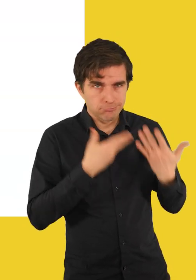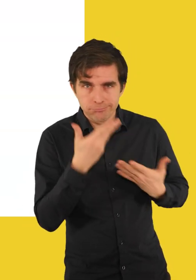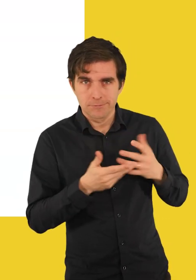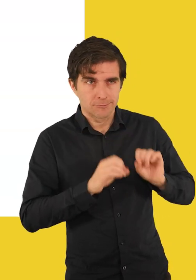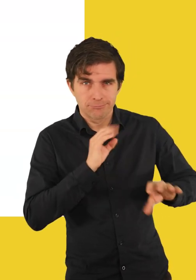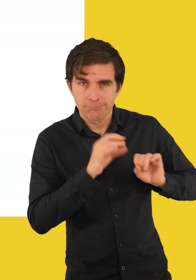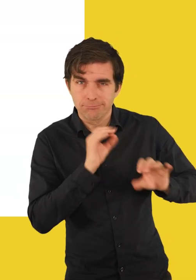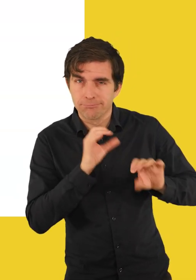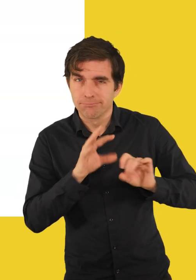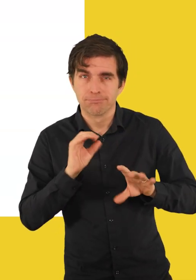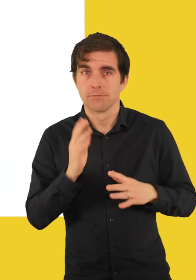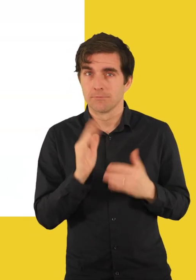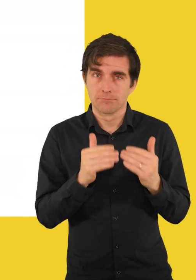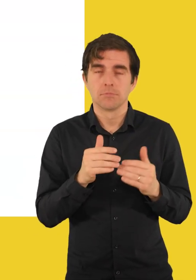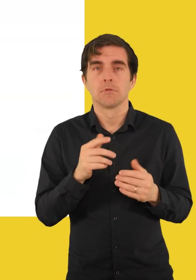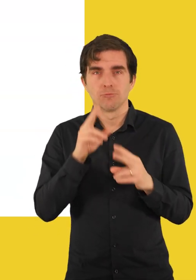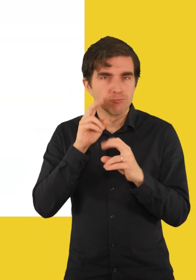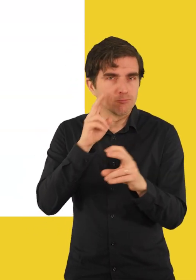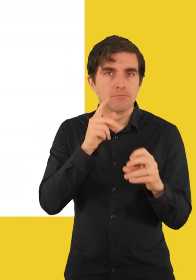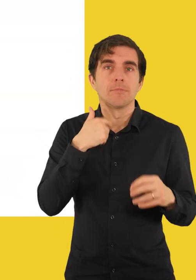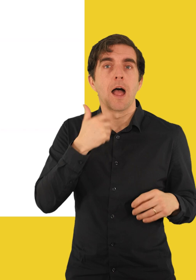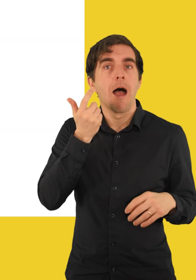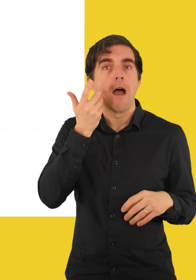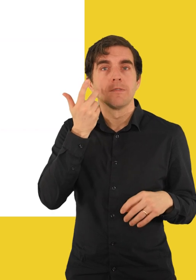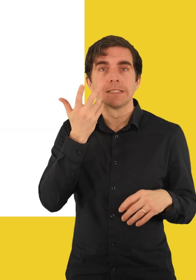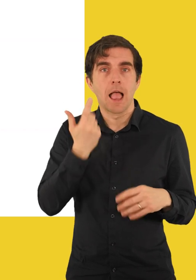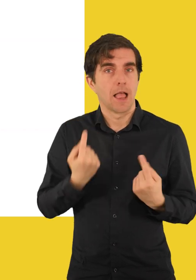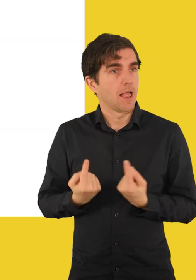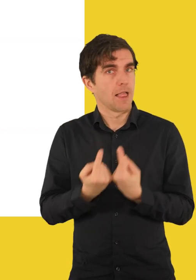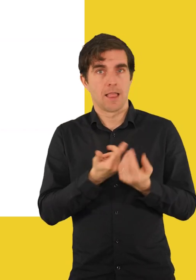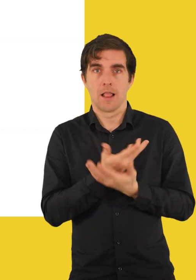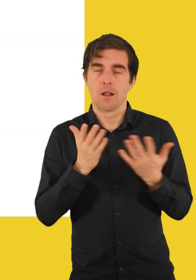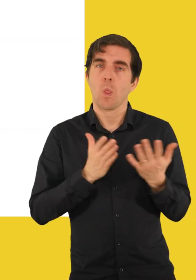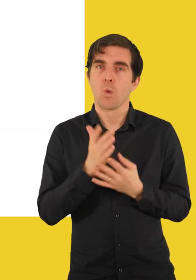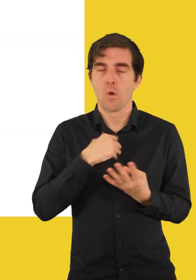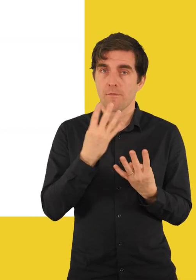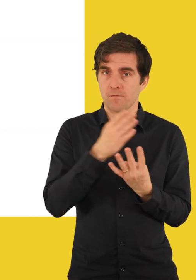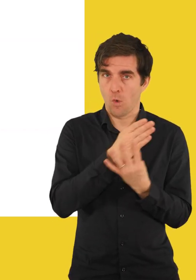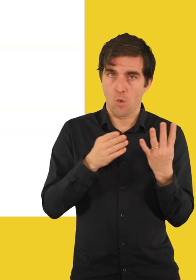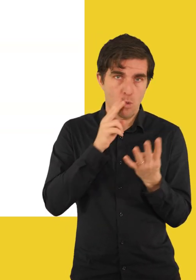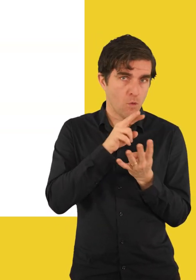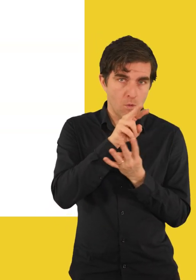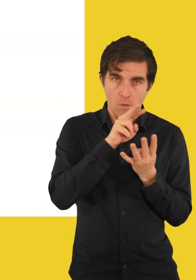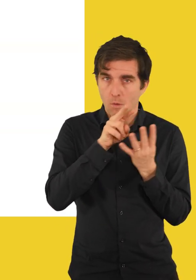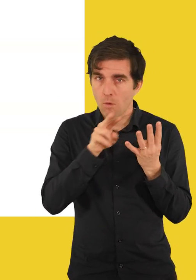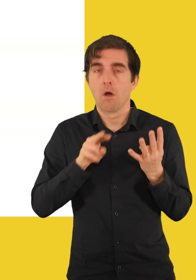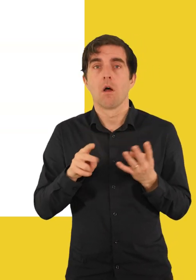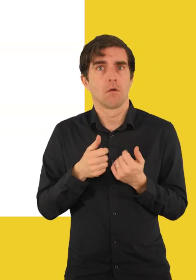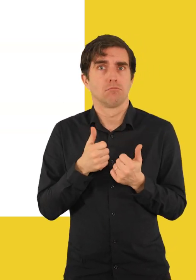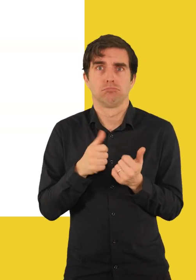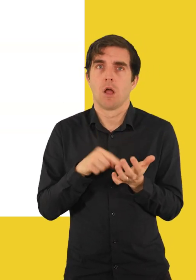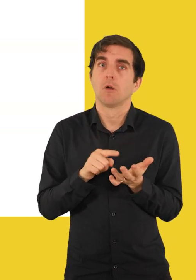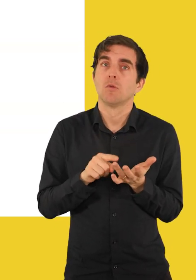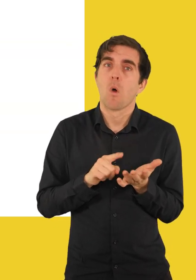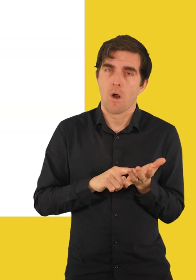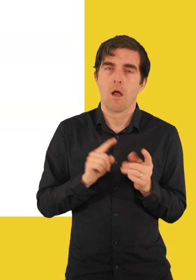generally more for the younger public, analyzing some of our everyday object through the 4 lenses. And